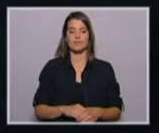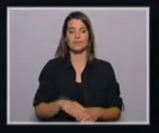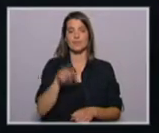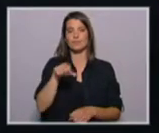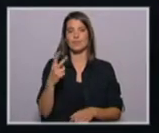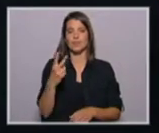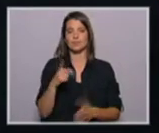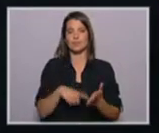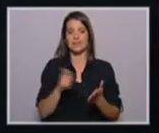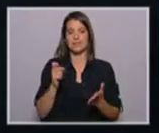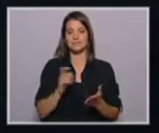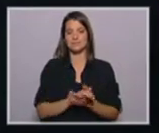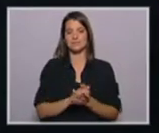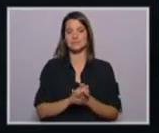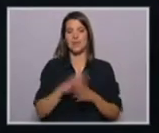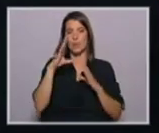Americans on the moon.